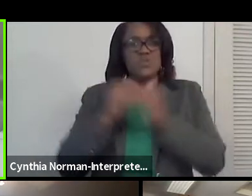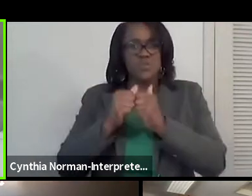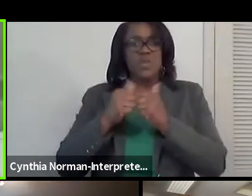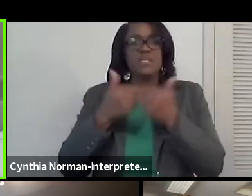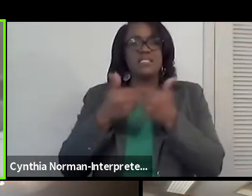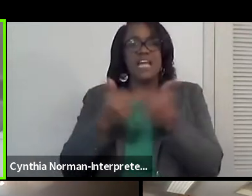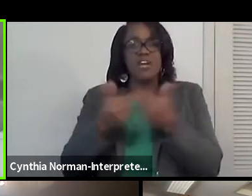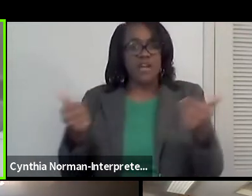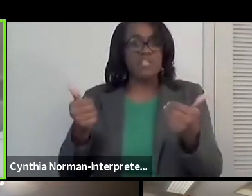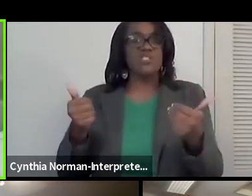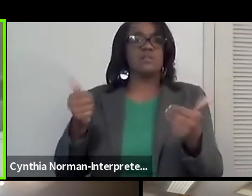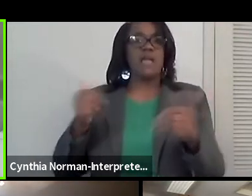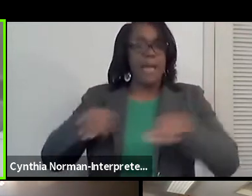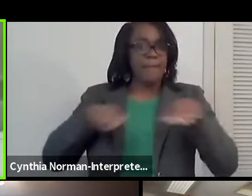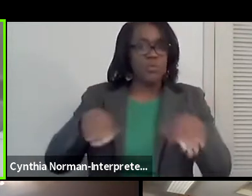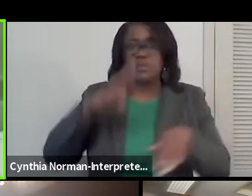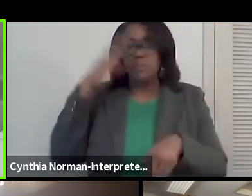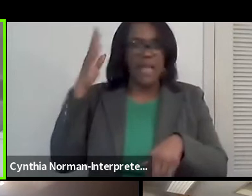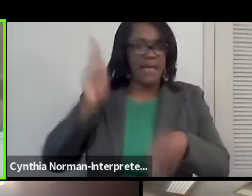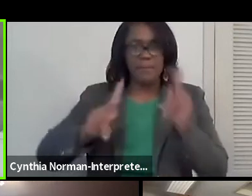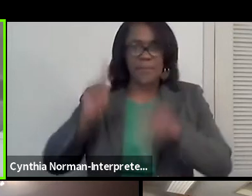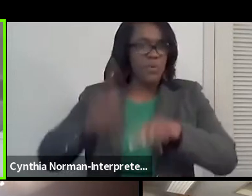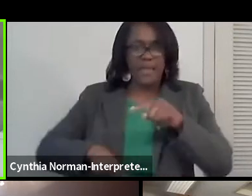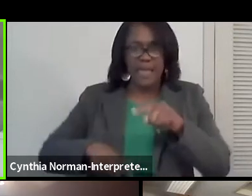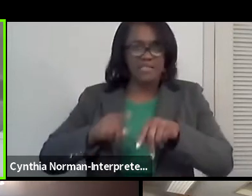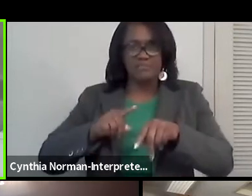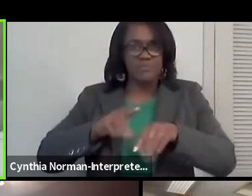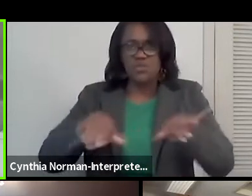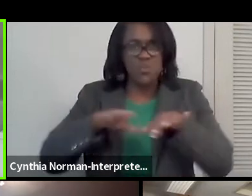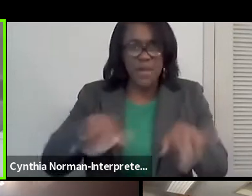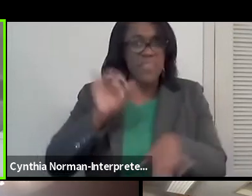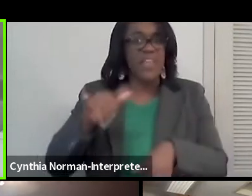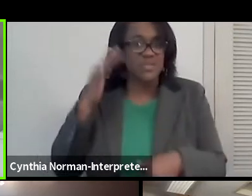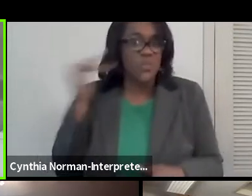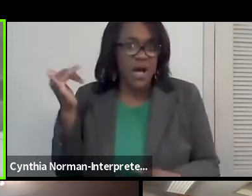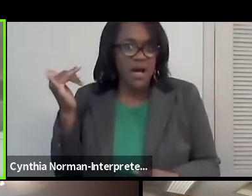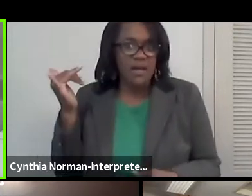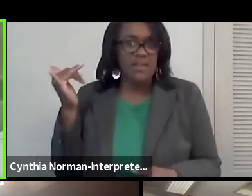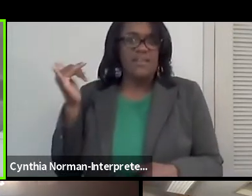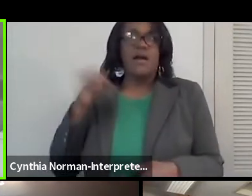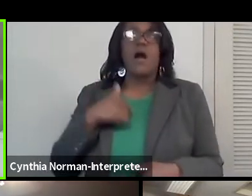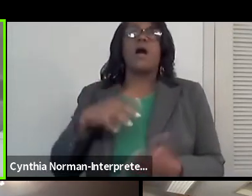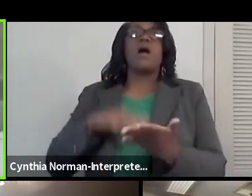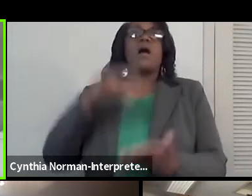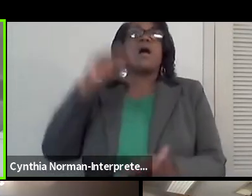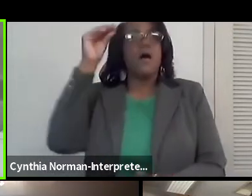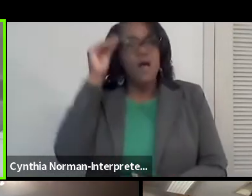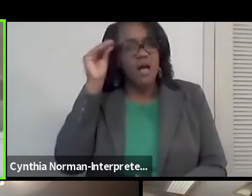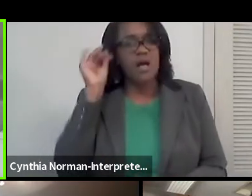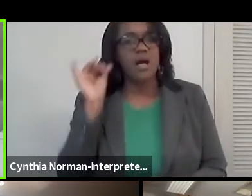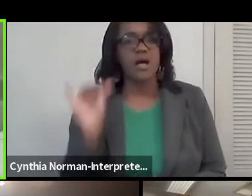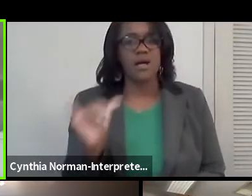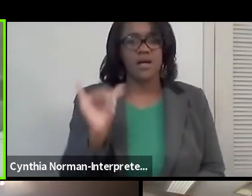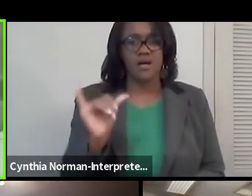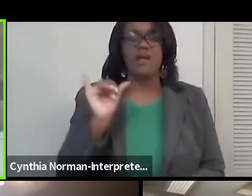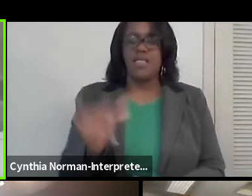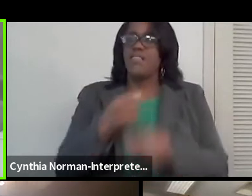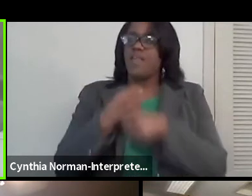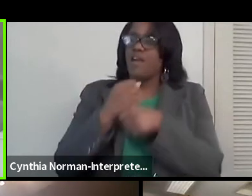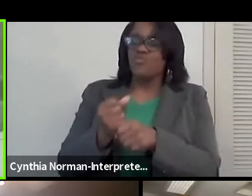where Black people just didn't get to swim. And so that's like a legacy. And there's all these paths that I've learned as I've gotten older that have created